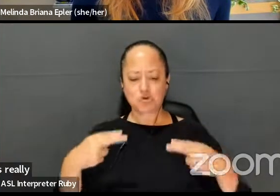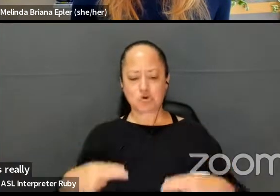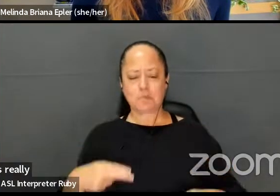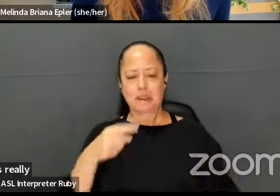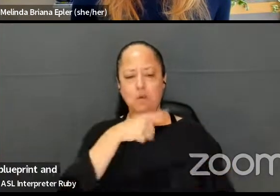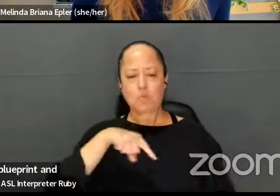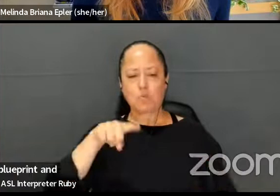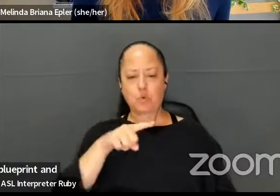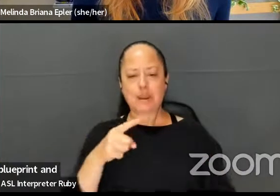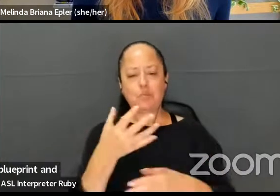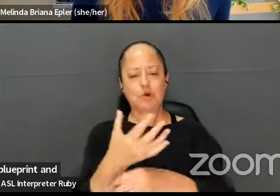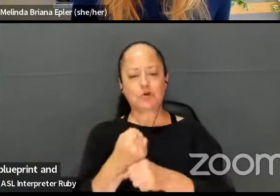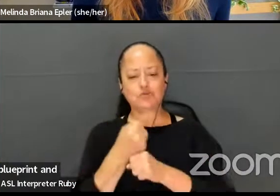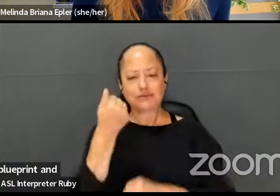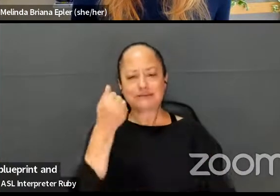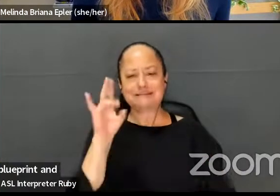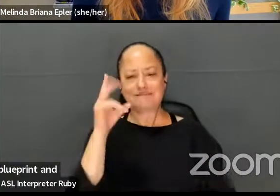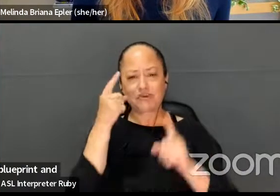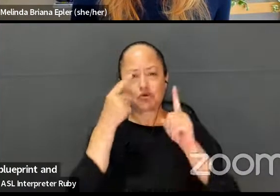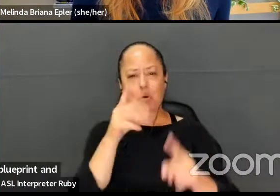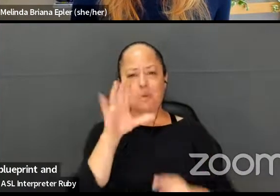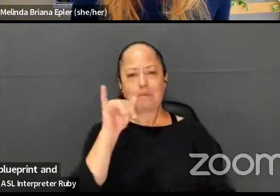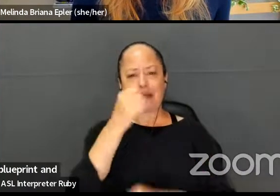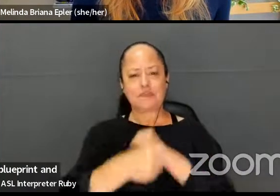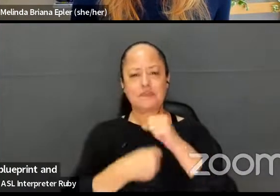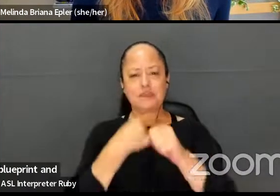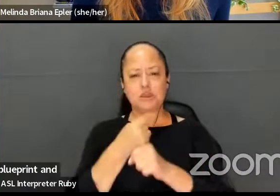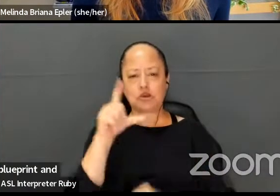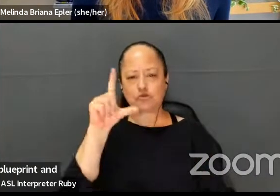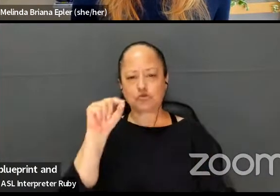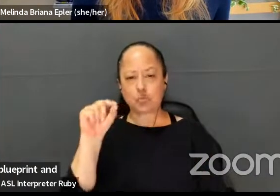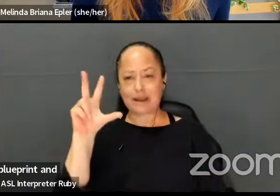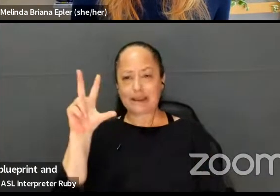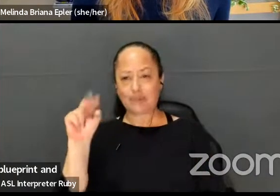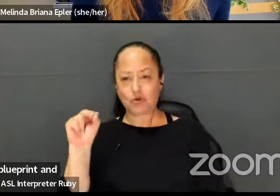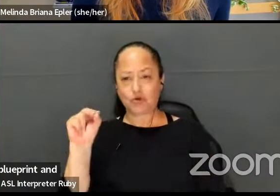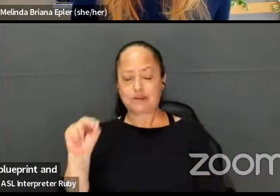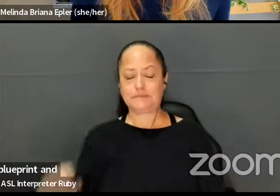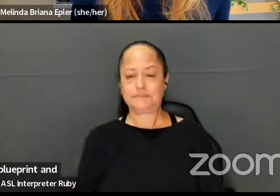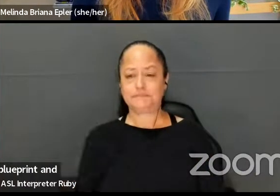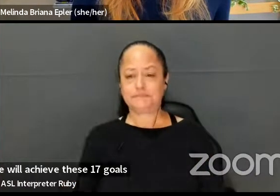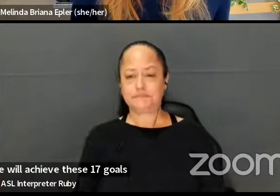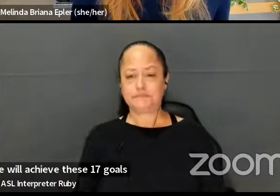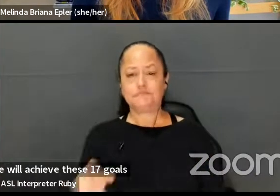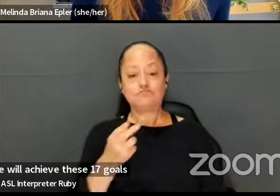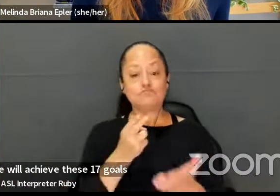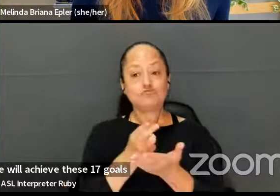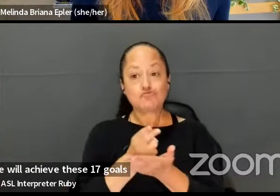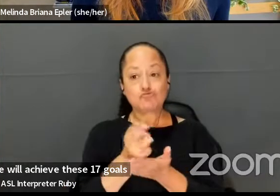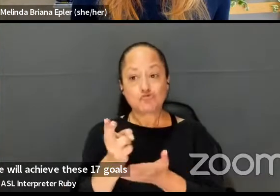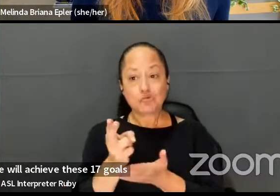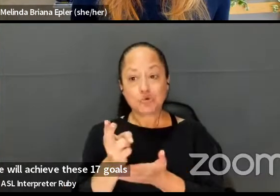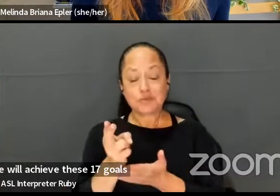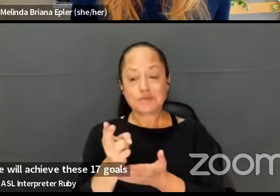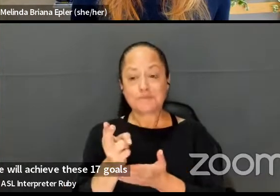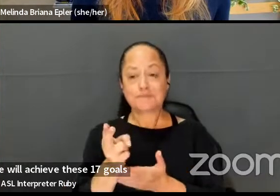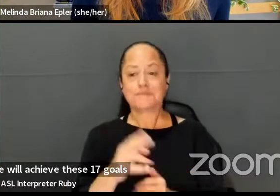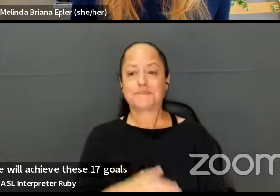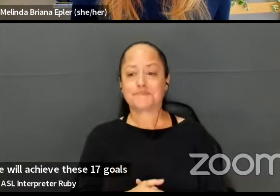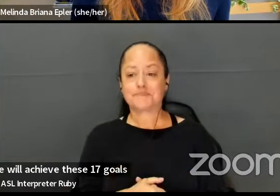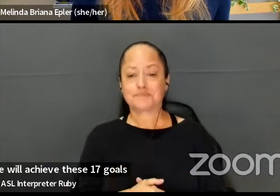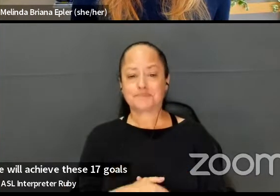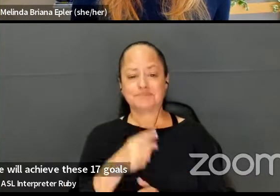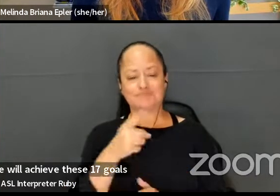will achieve these 17 goals by the year 2030. The truth of the matter is, and it is